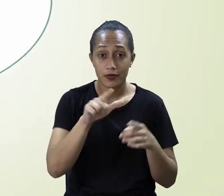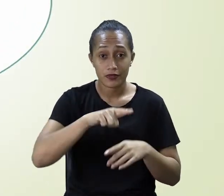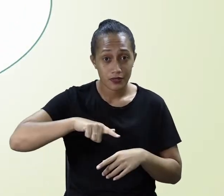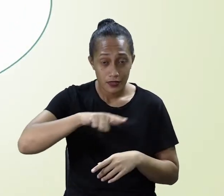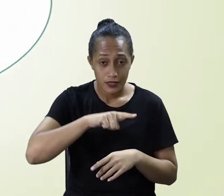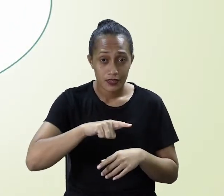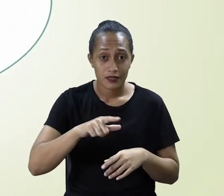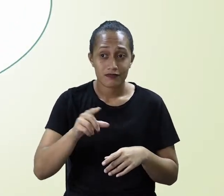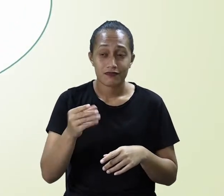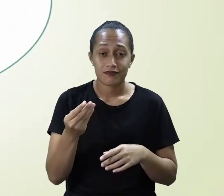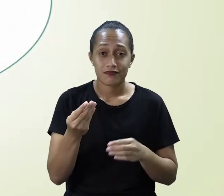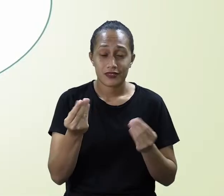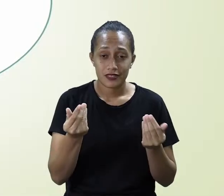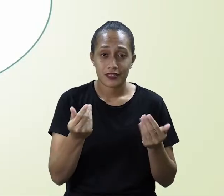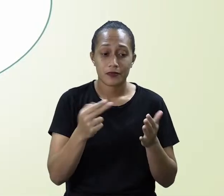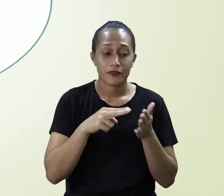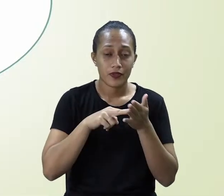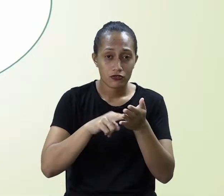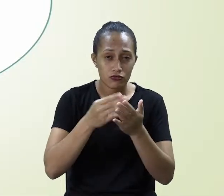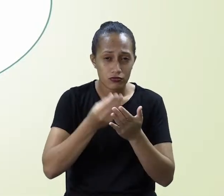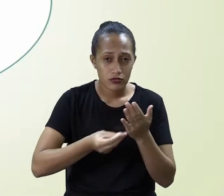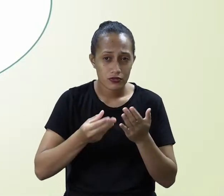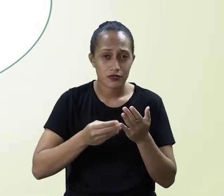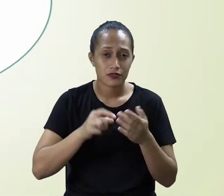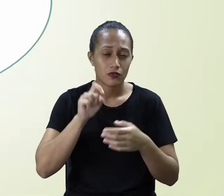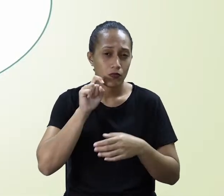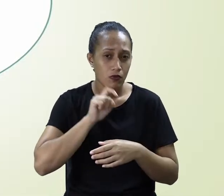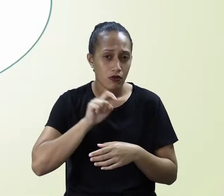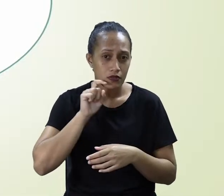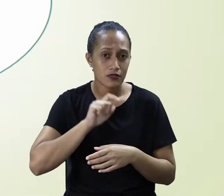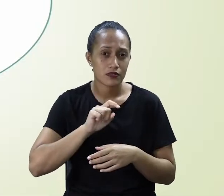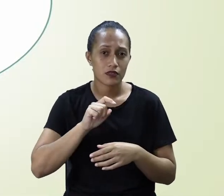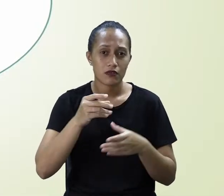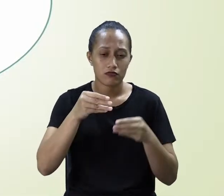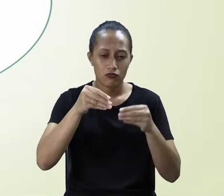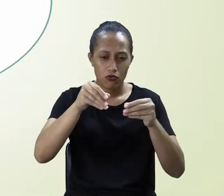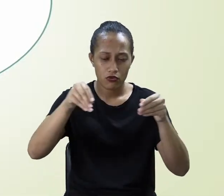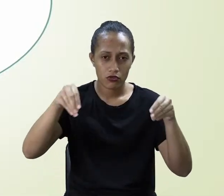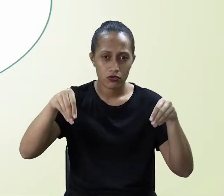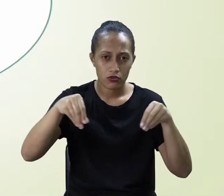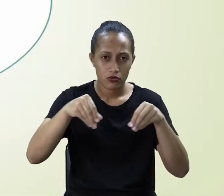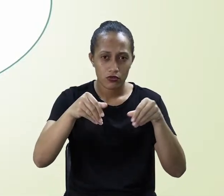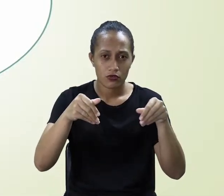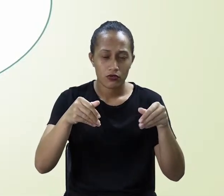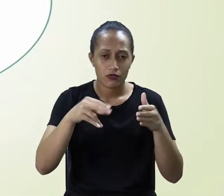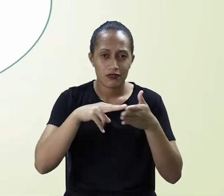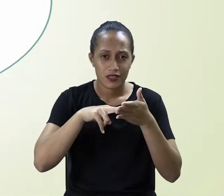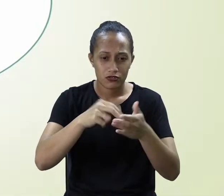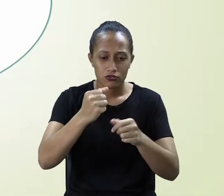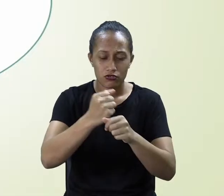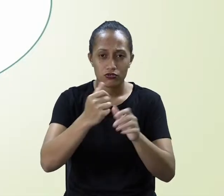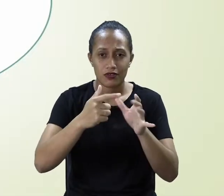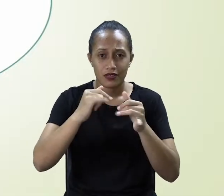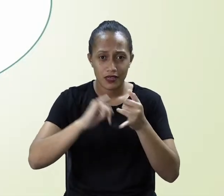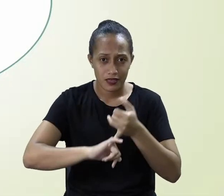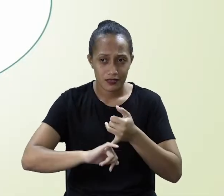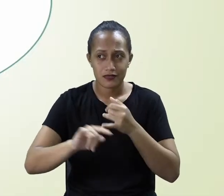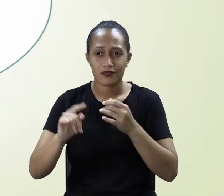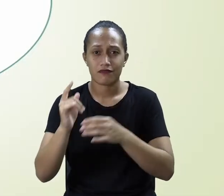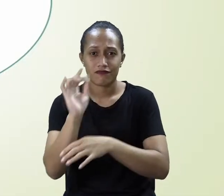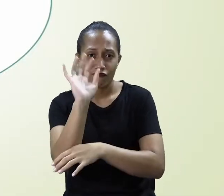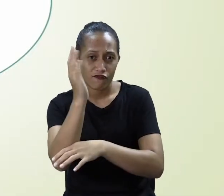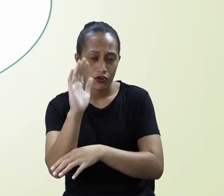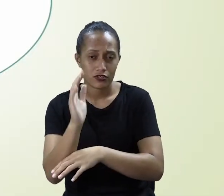Capital. The third factor of production is capital. We all think of capital as the machinery, tools